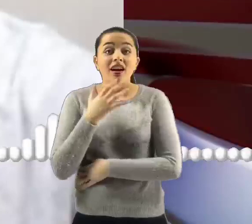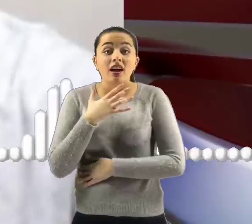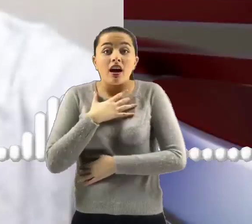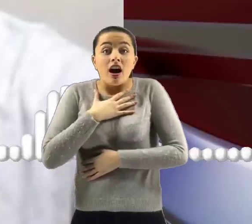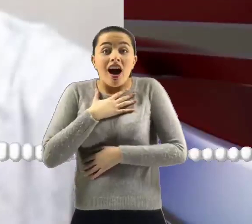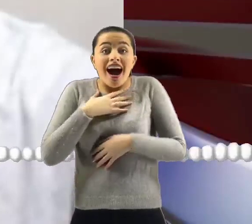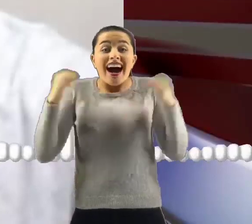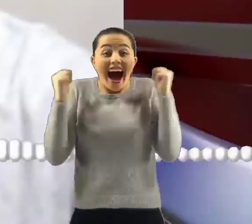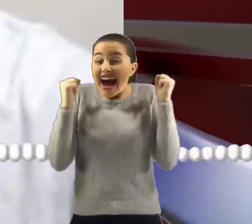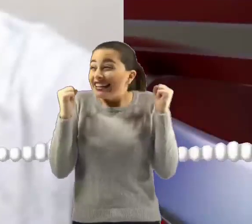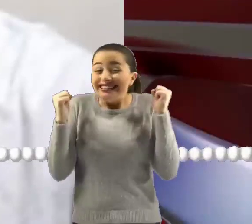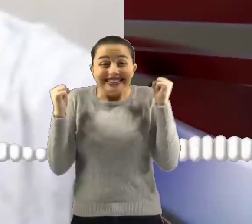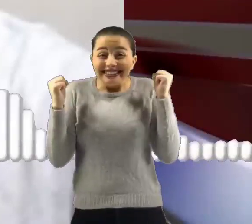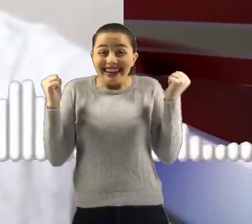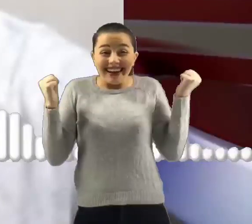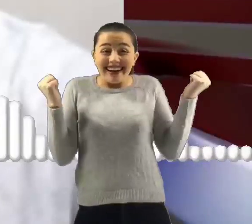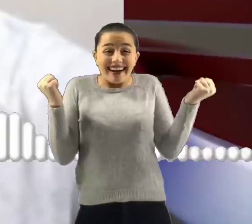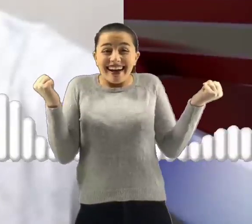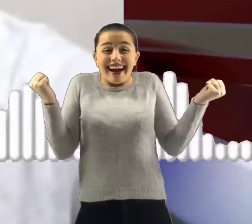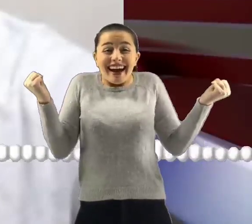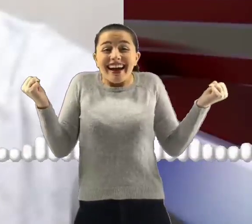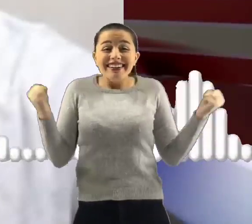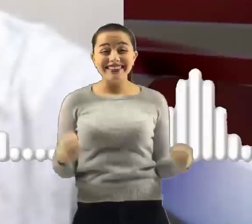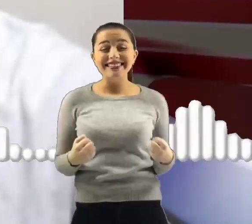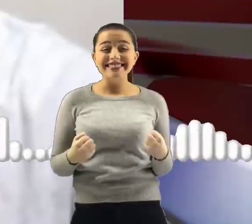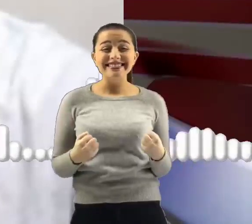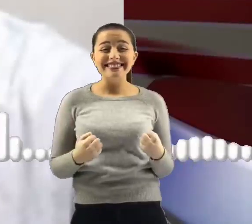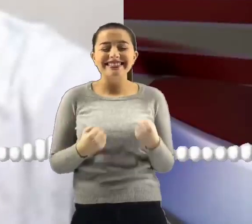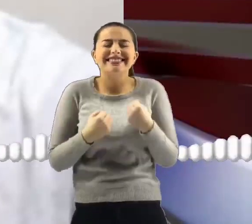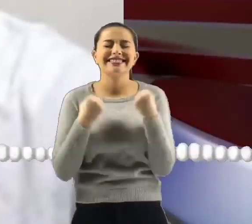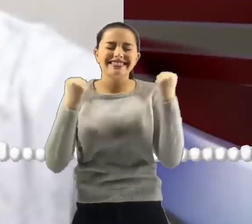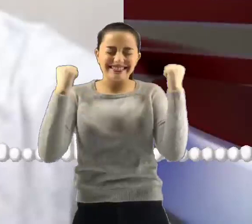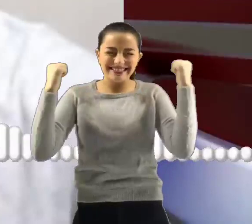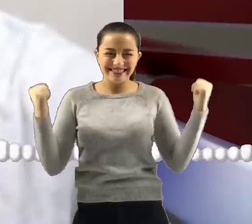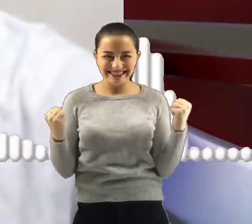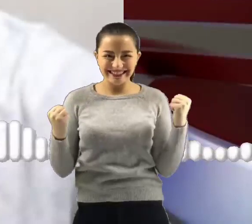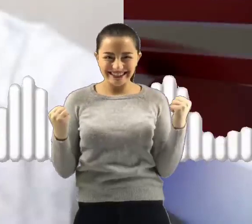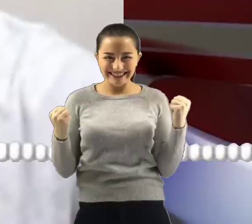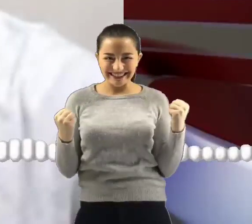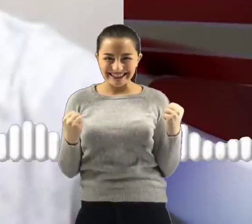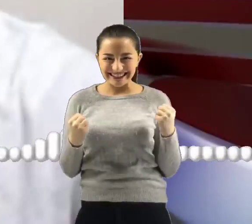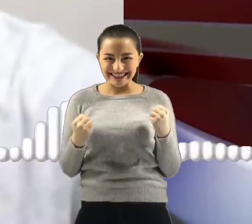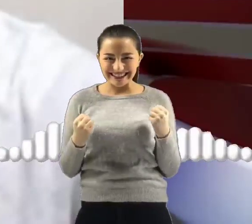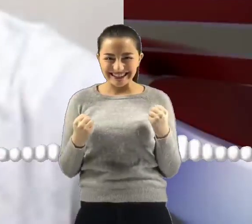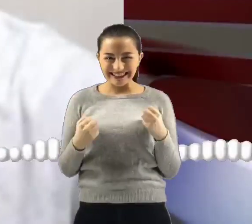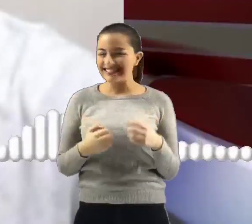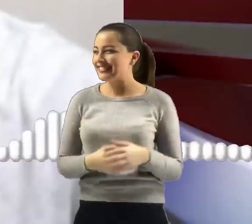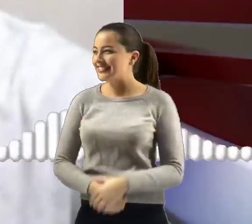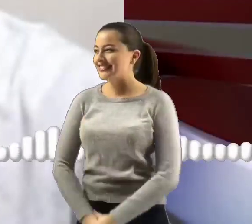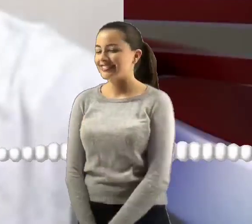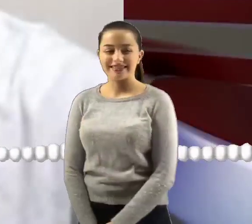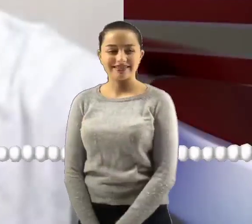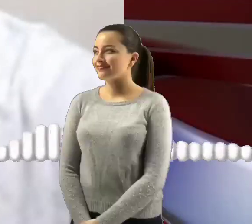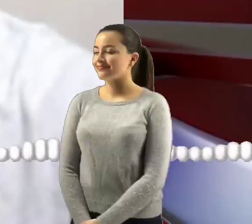nọ ka anyị mara ife anyị aza unu. Ndị n'online, kọmenti ya nọ ka anyị